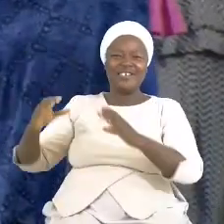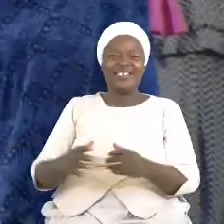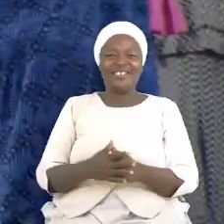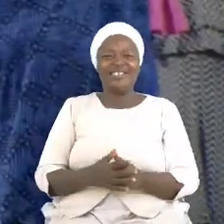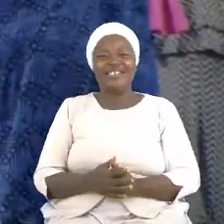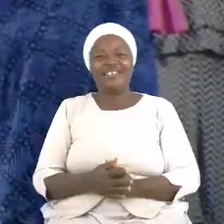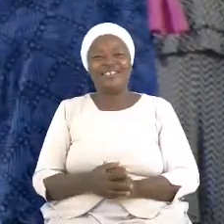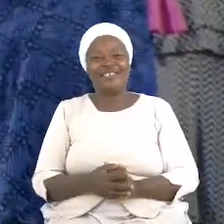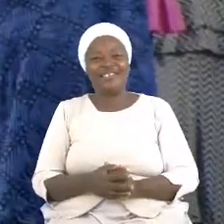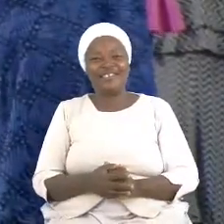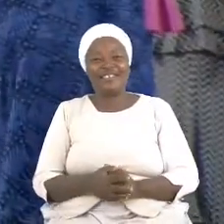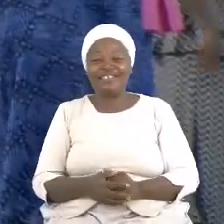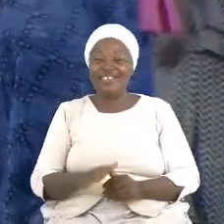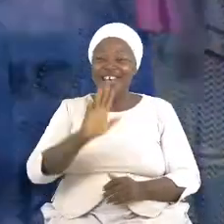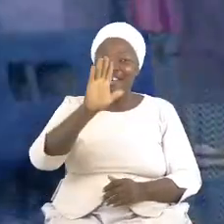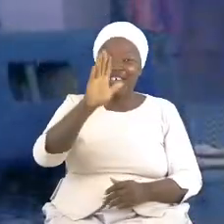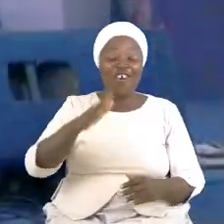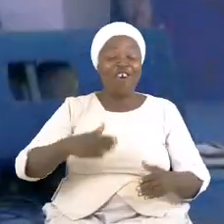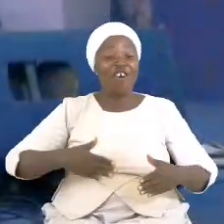Your joy